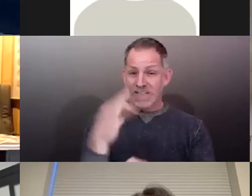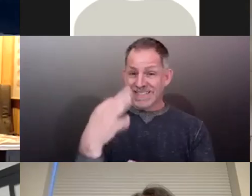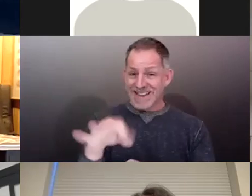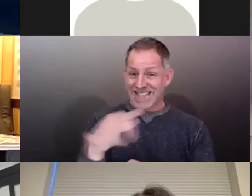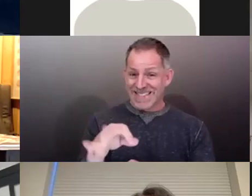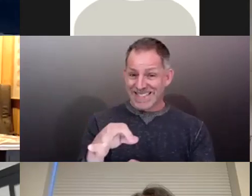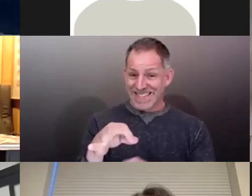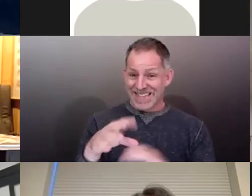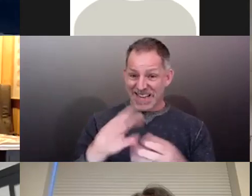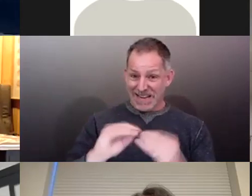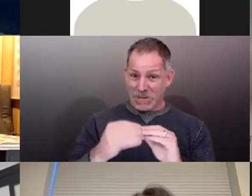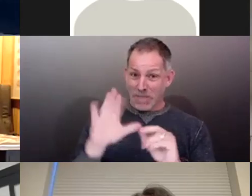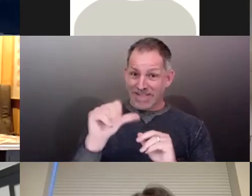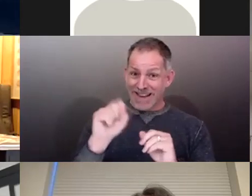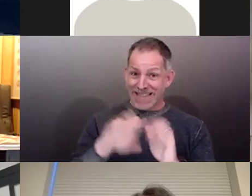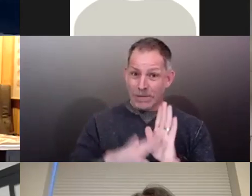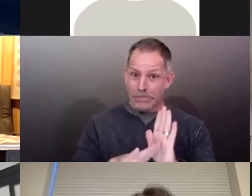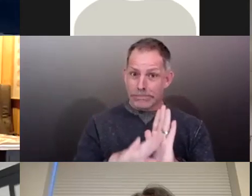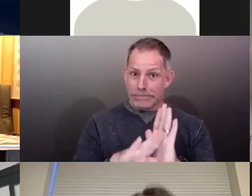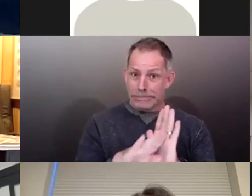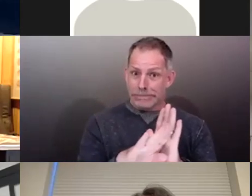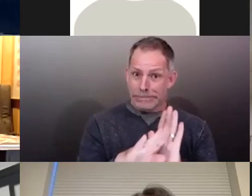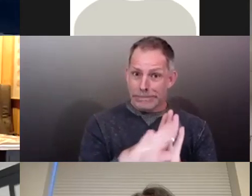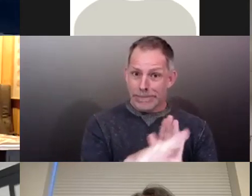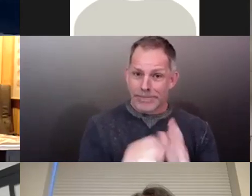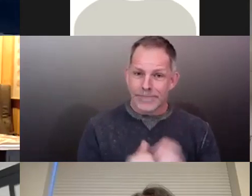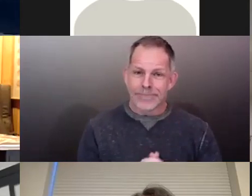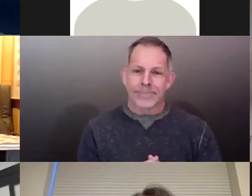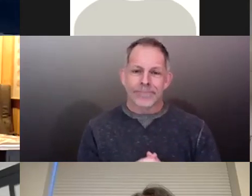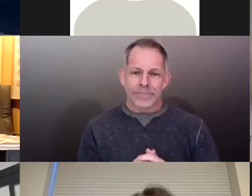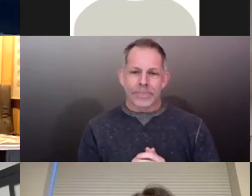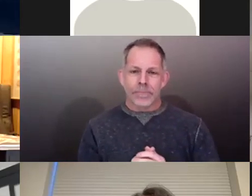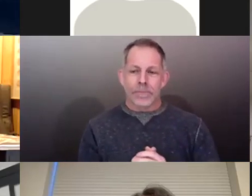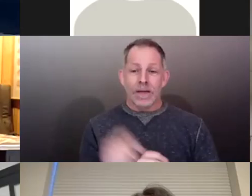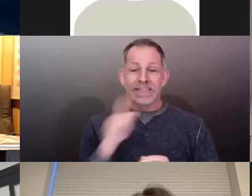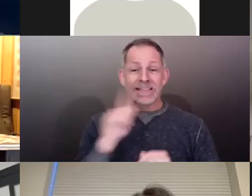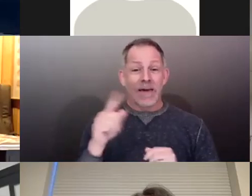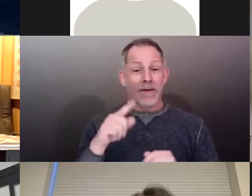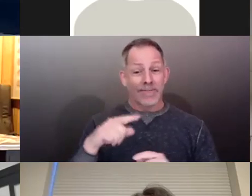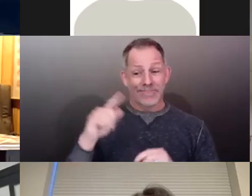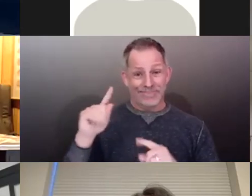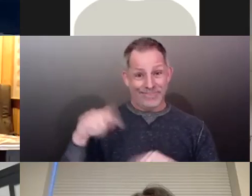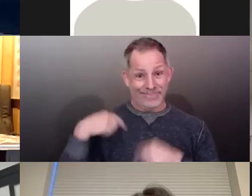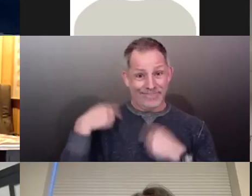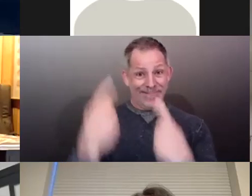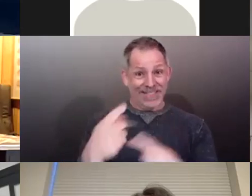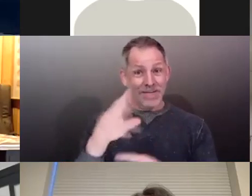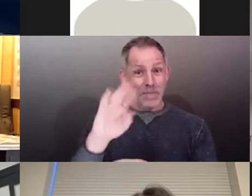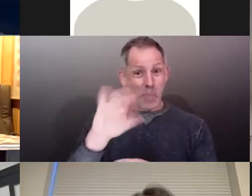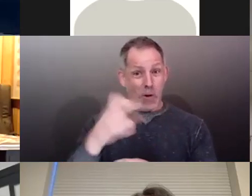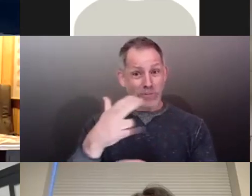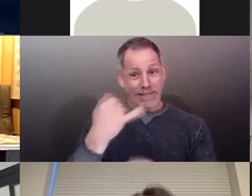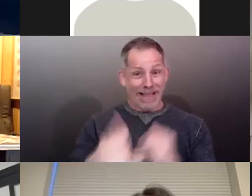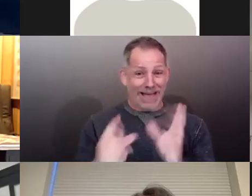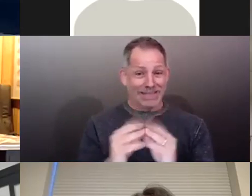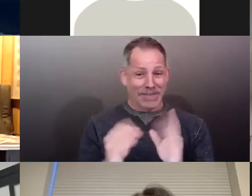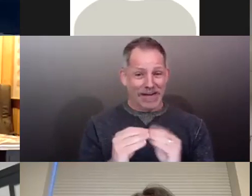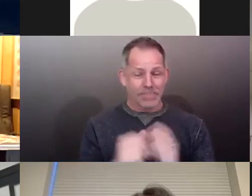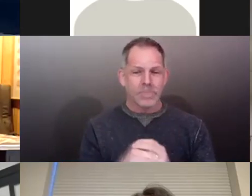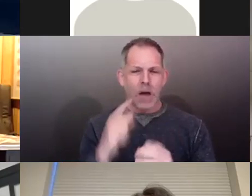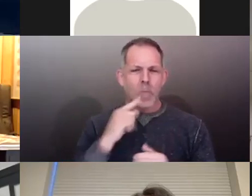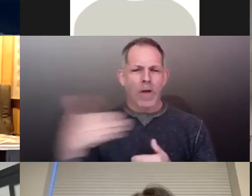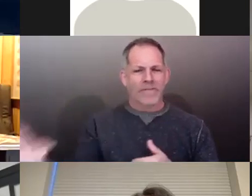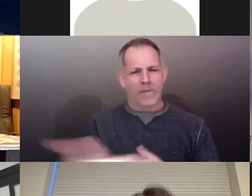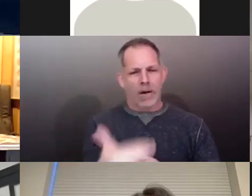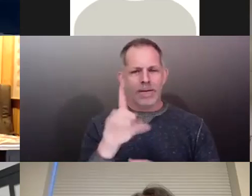similar to the one we held back in March. This evening, Snohomish County Executive Dave Summers, Snohomish County Emergency Management Director